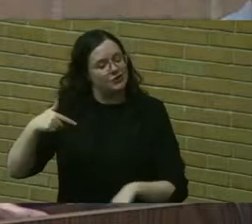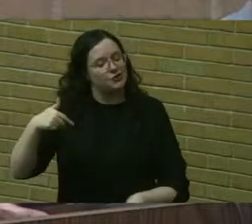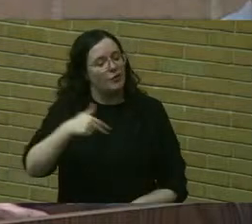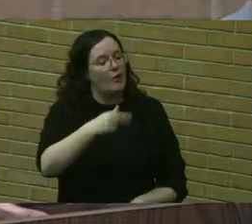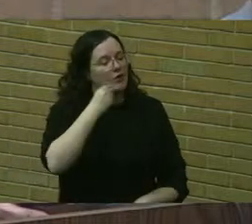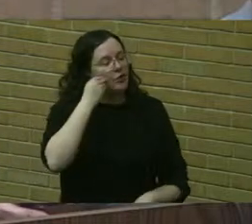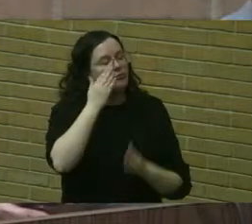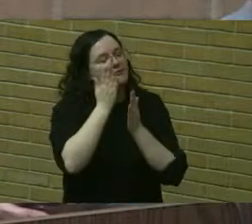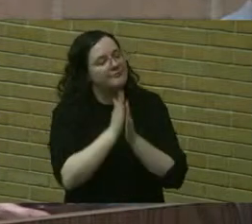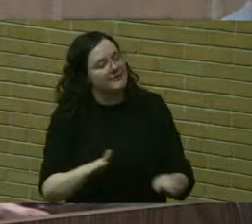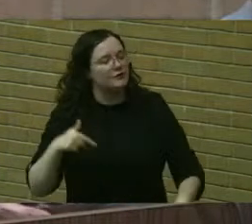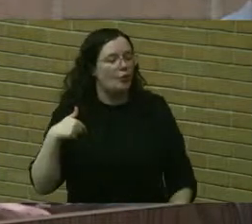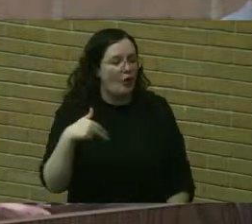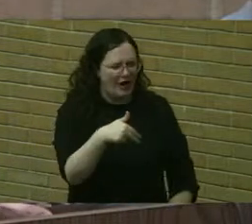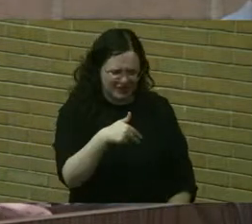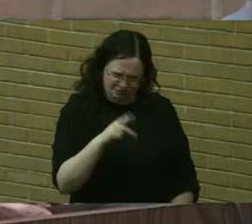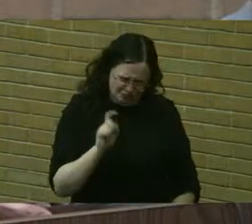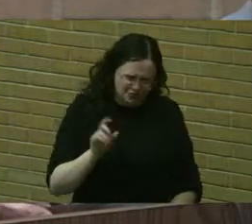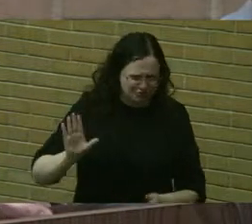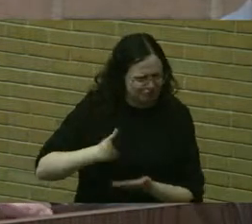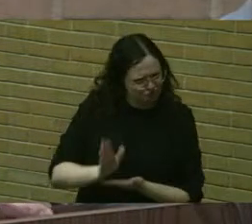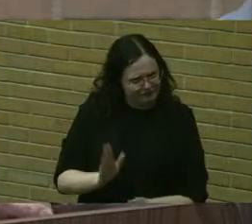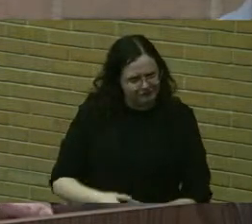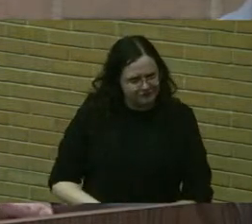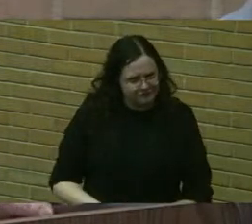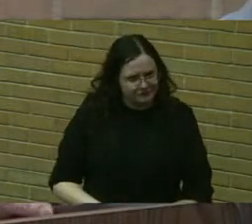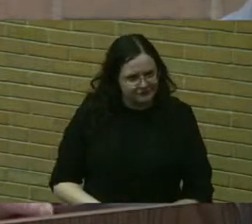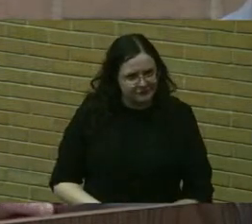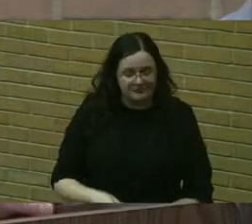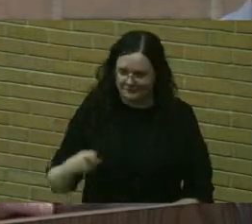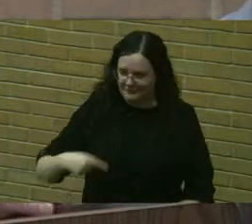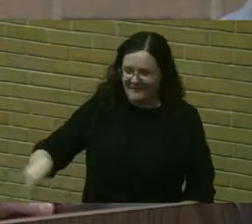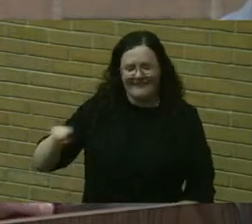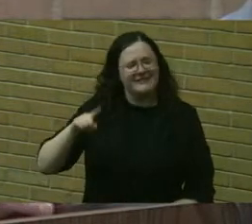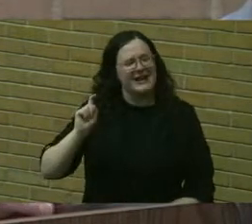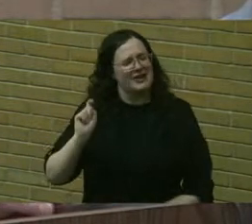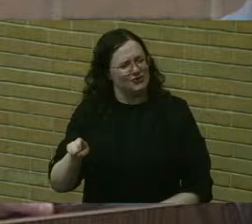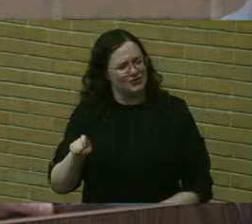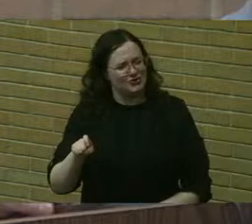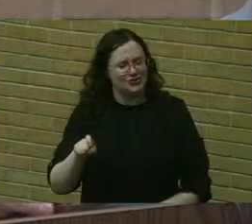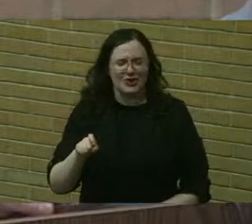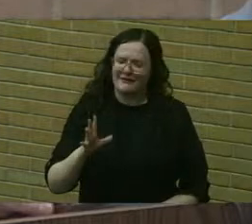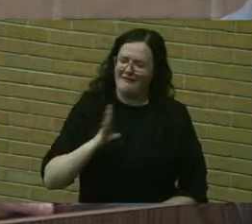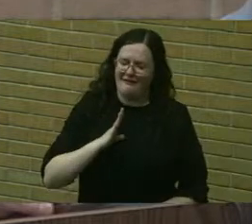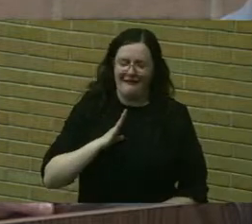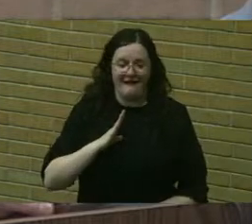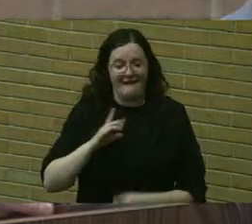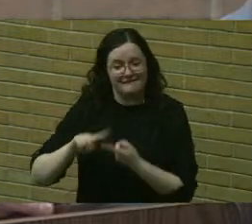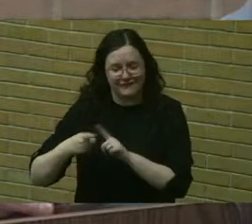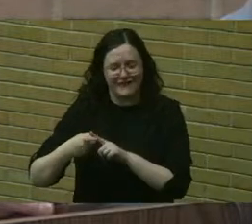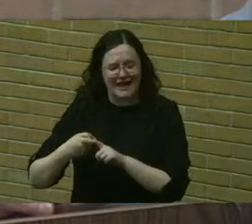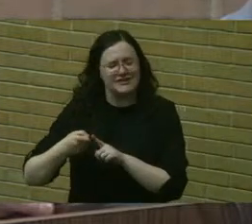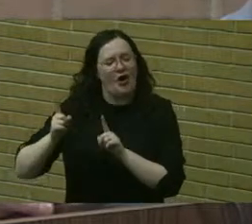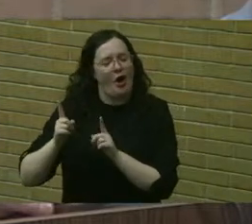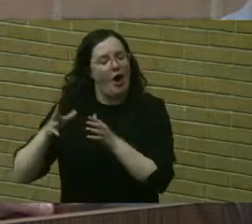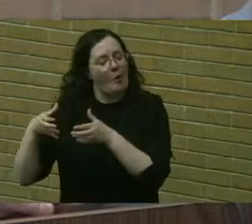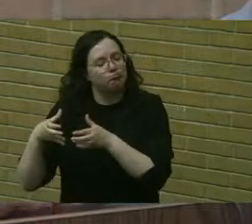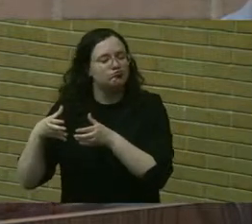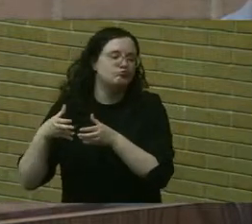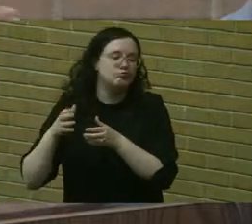peacefully. They should be able to walk with their friends from 12 Corners Middle